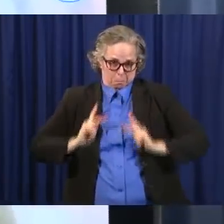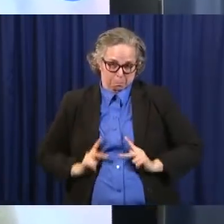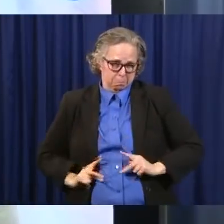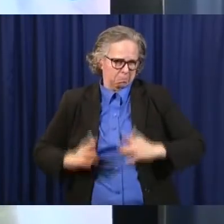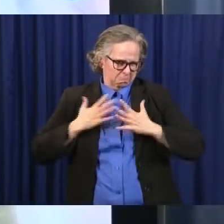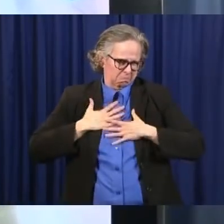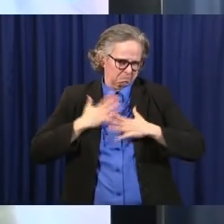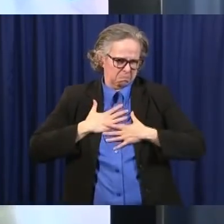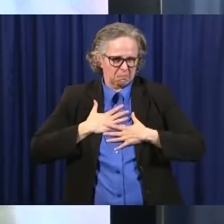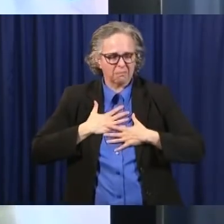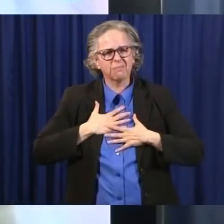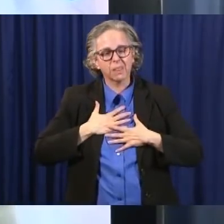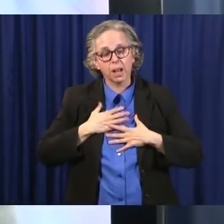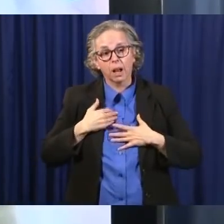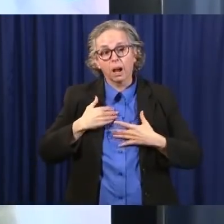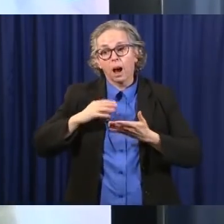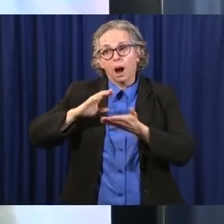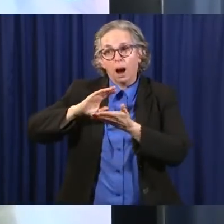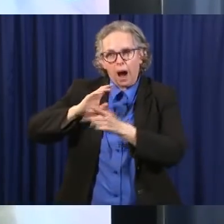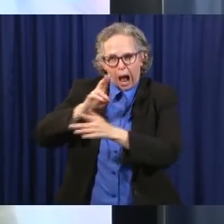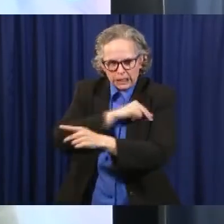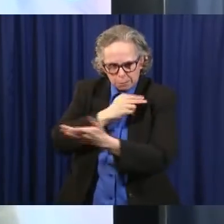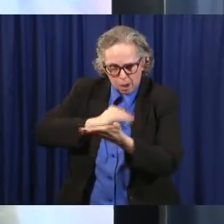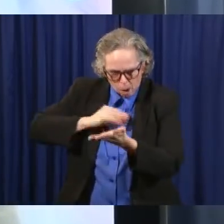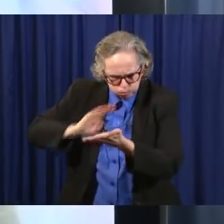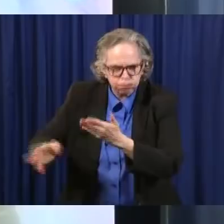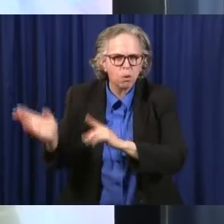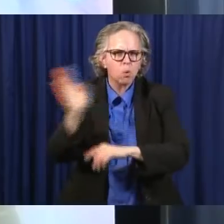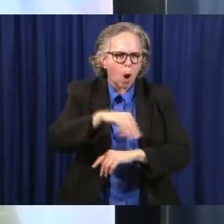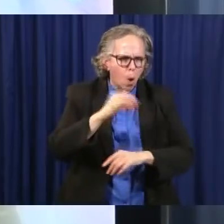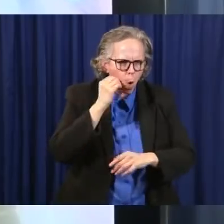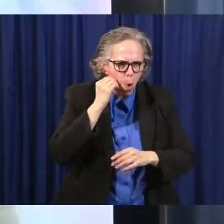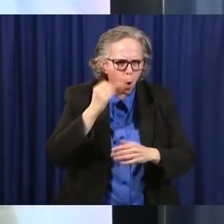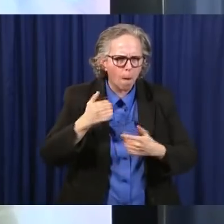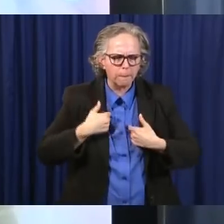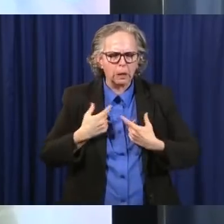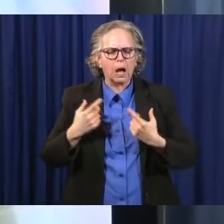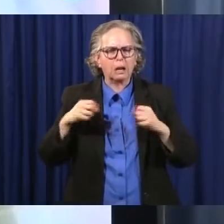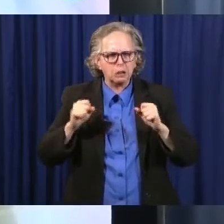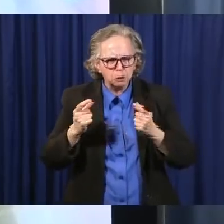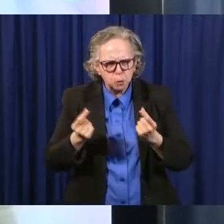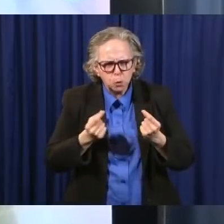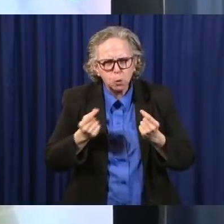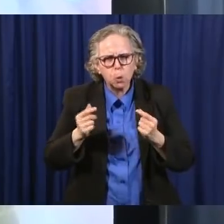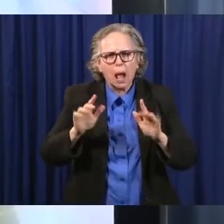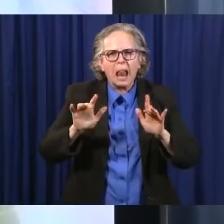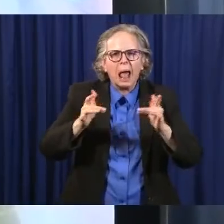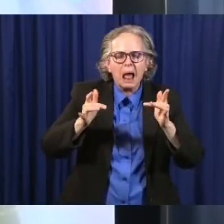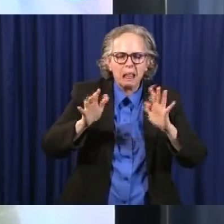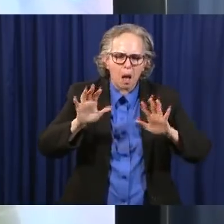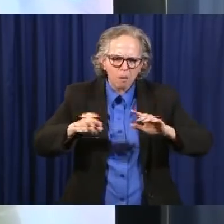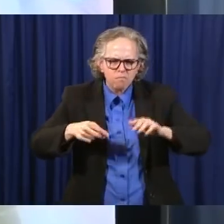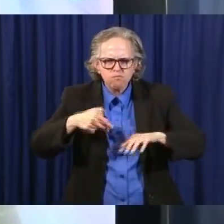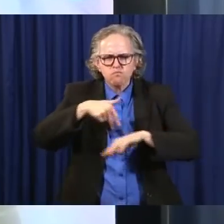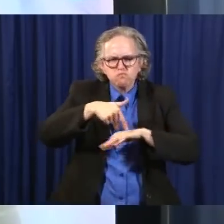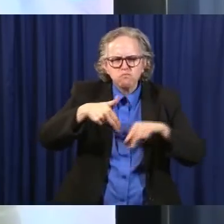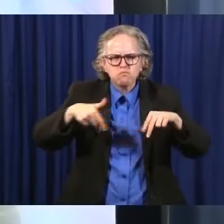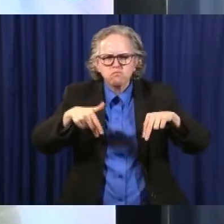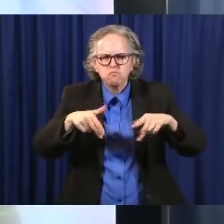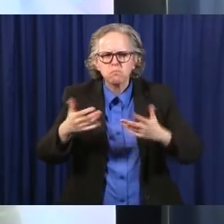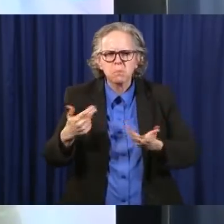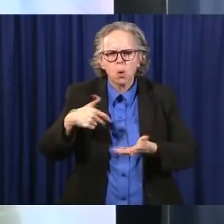back home, I started kind of doing little things once I got my strength back, and then I started walking a little